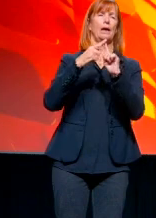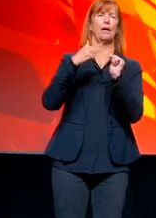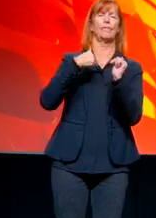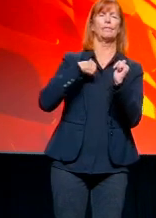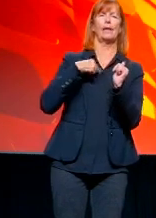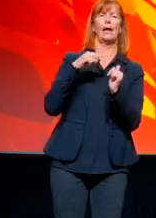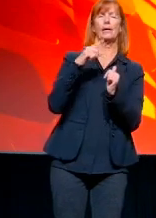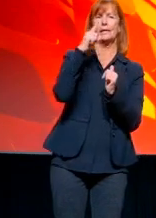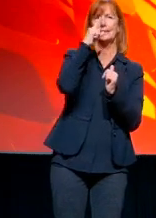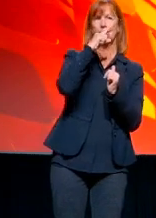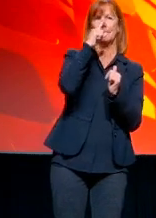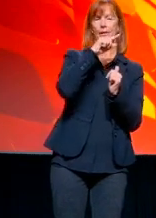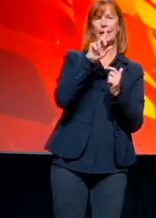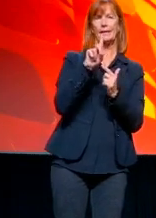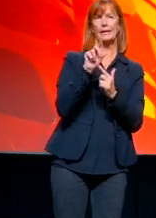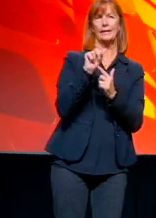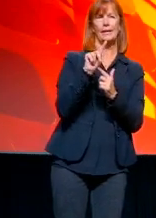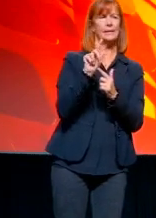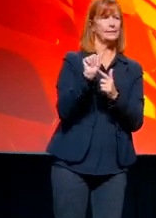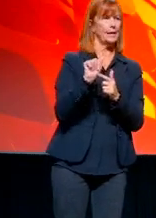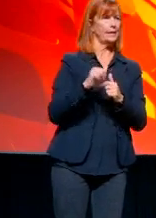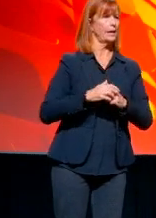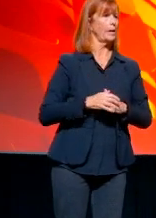the performance further.